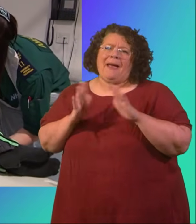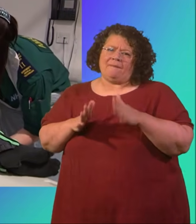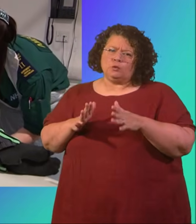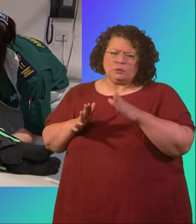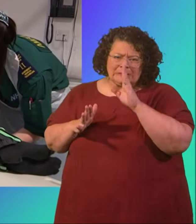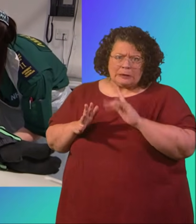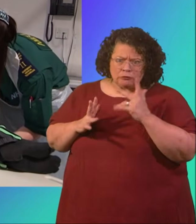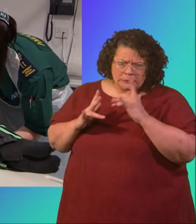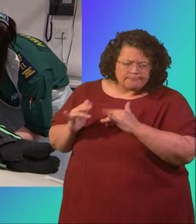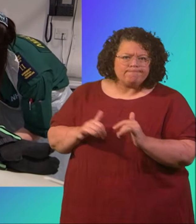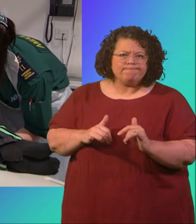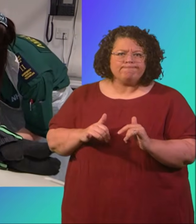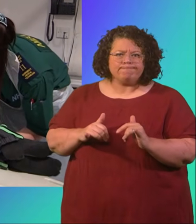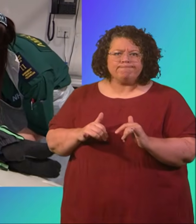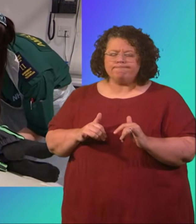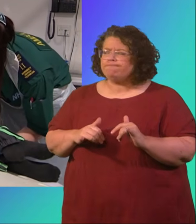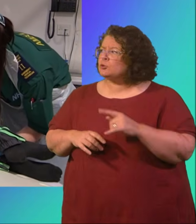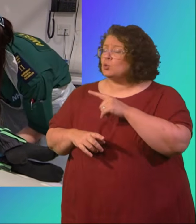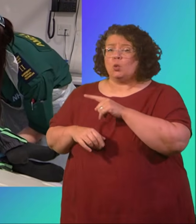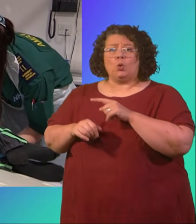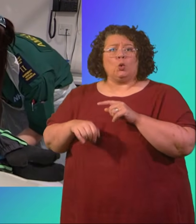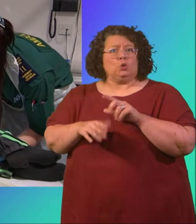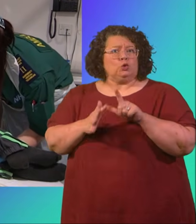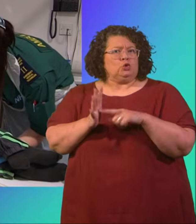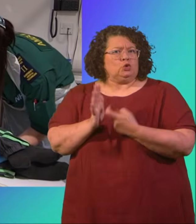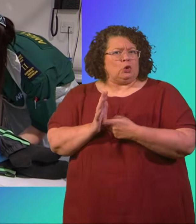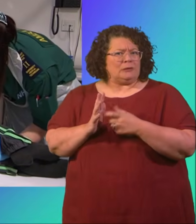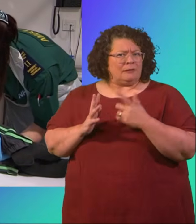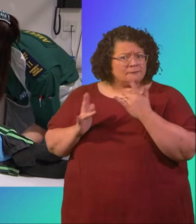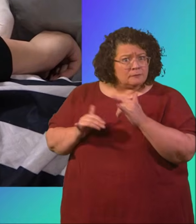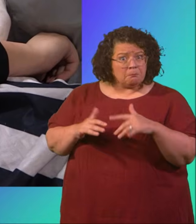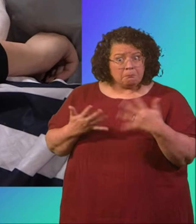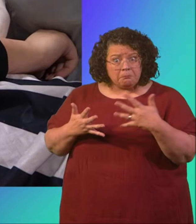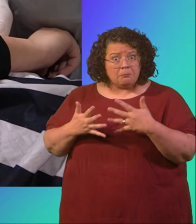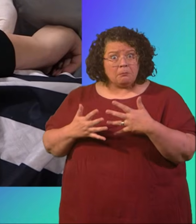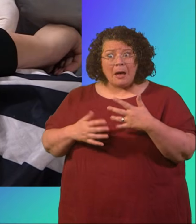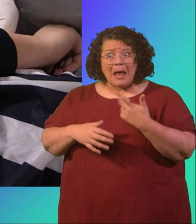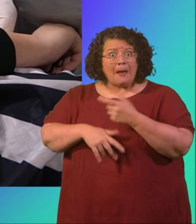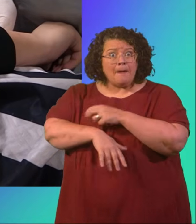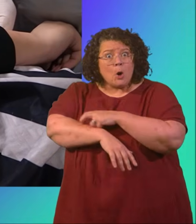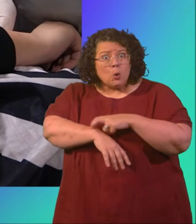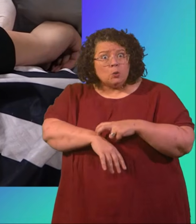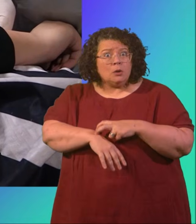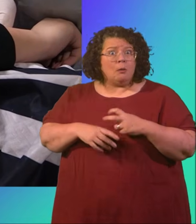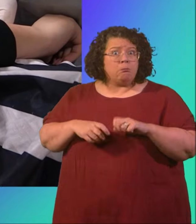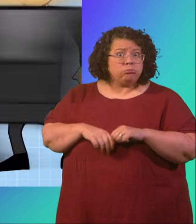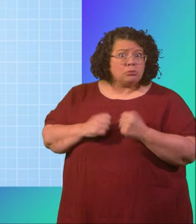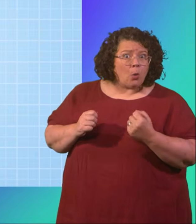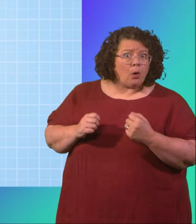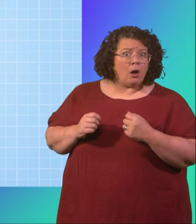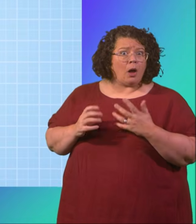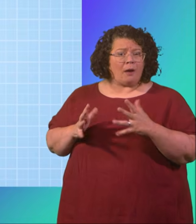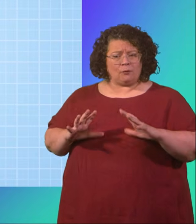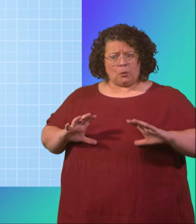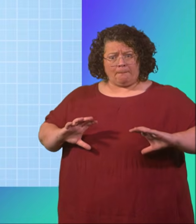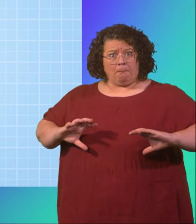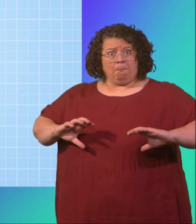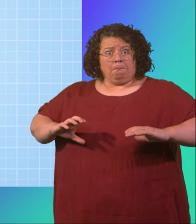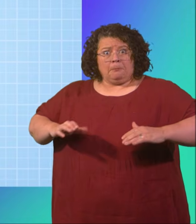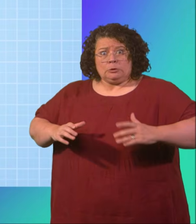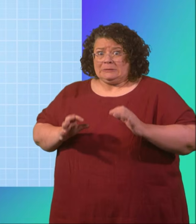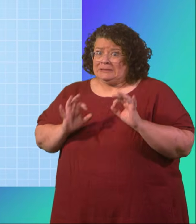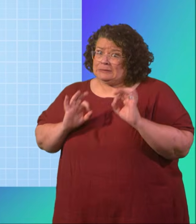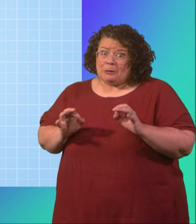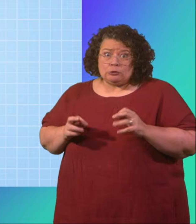has broken any bones. But to do that, the team have to move him in a special way, keeping his head and body in line.